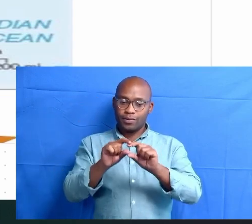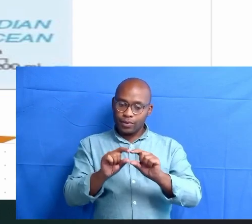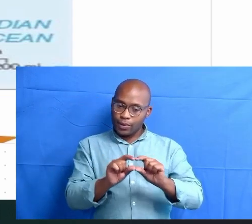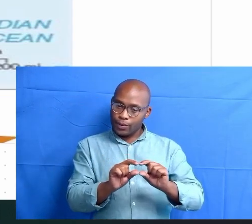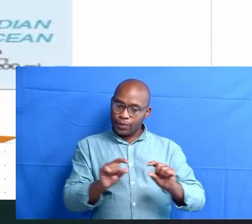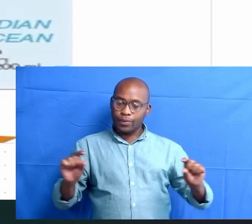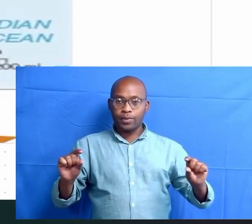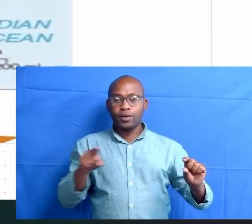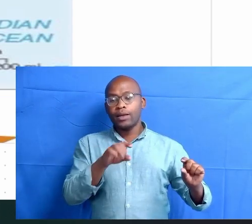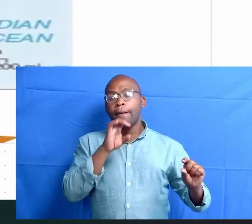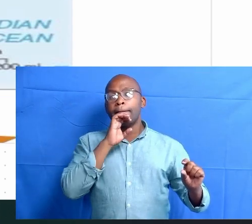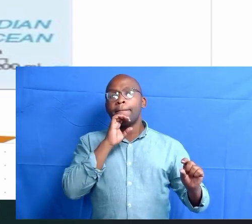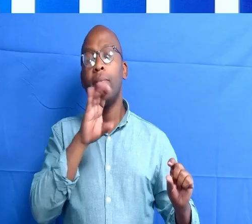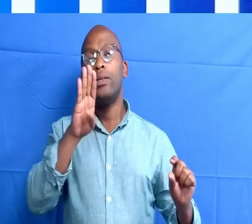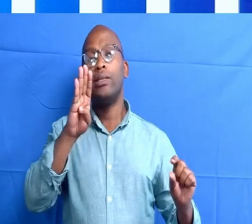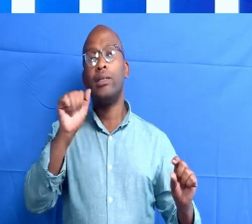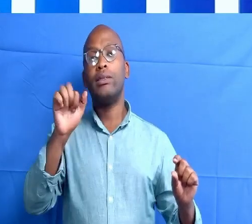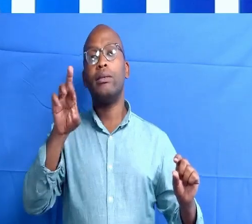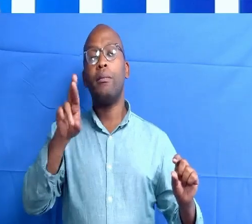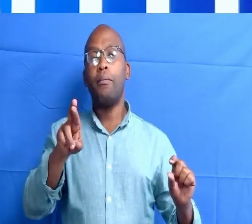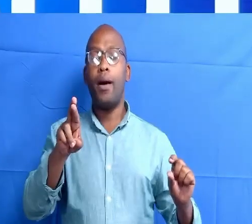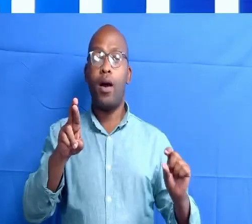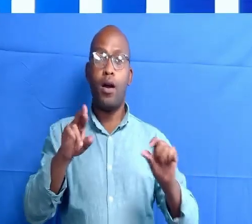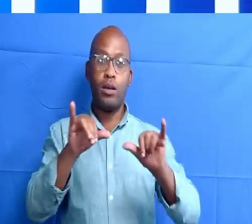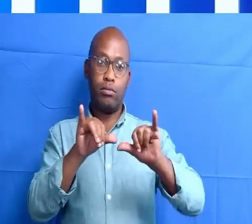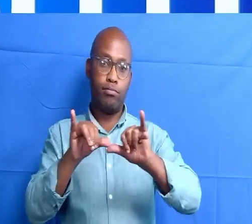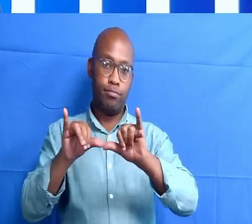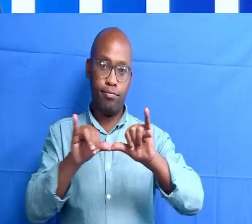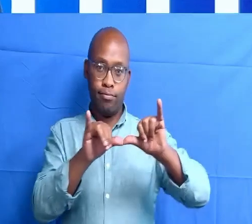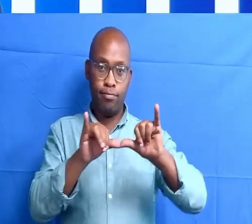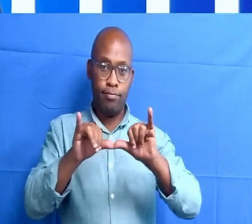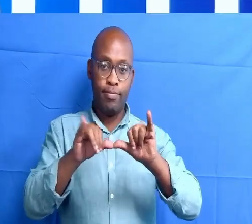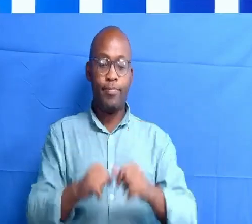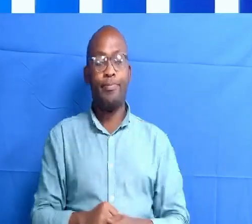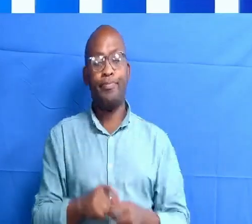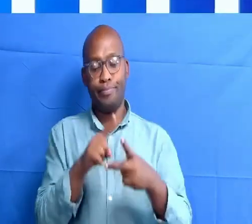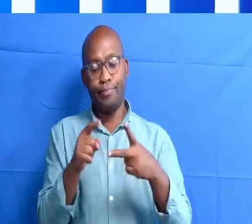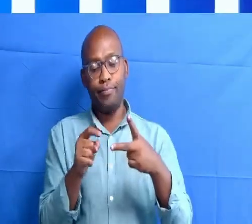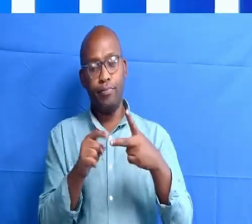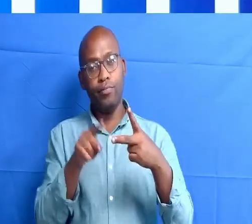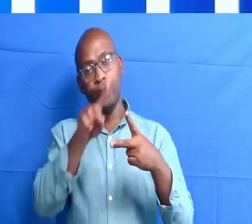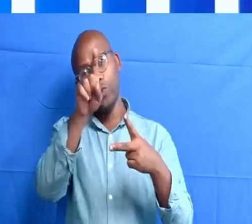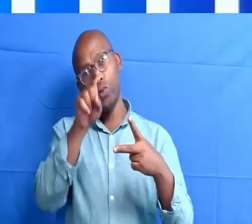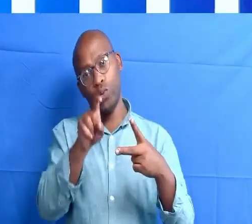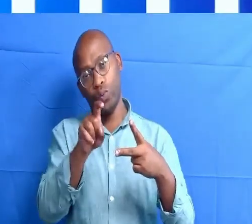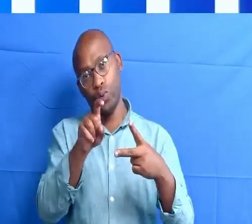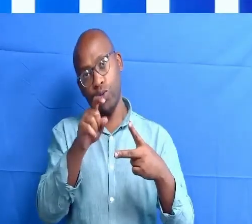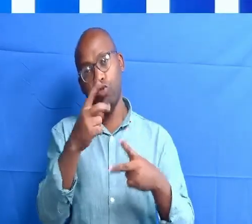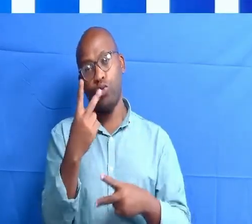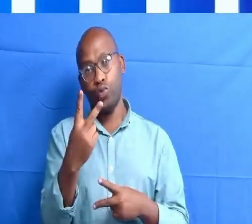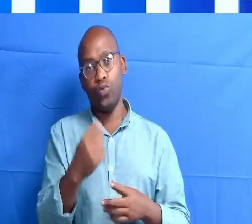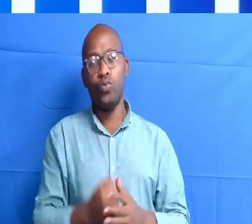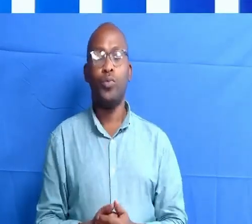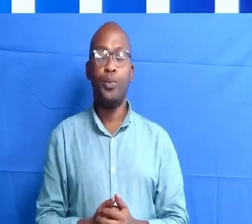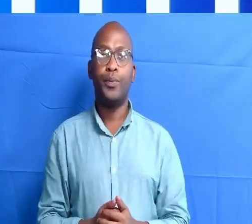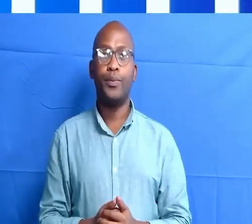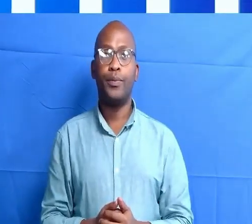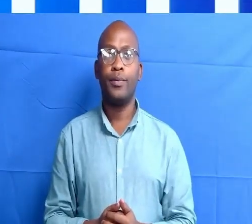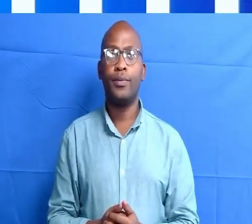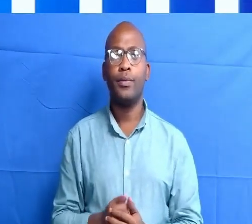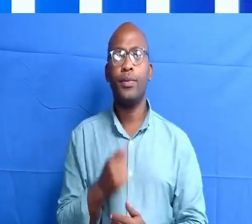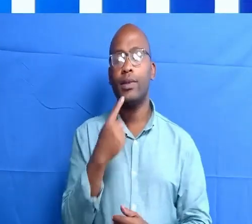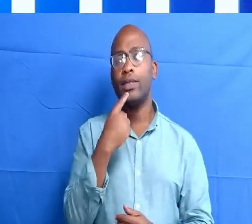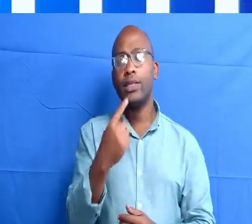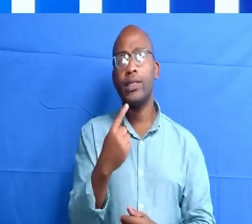there, which is the bar scales. Also, question number 2, which is write down the advantage of